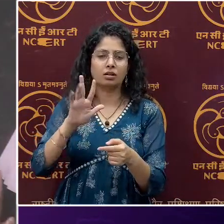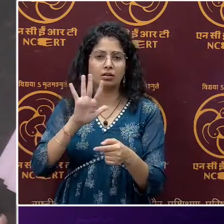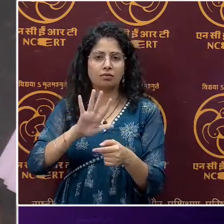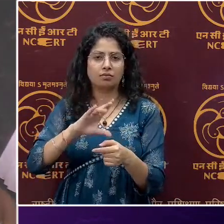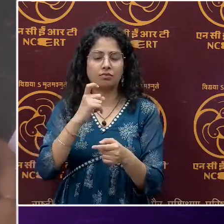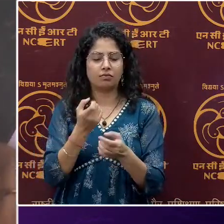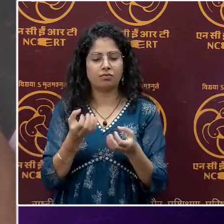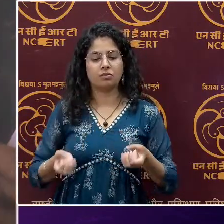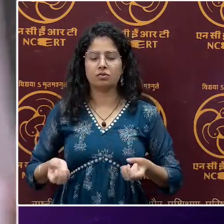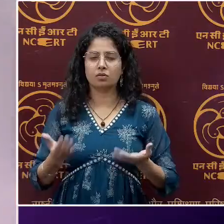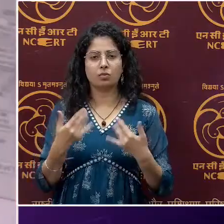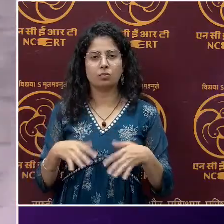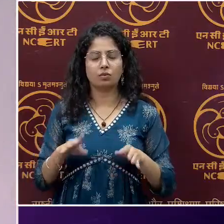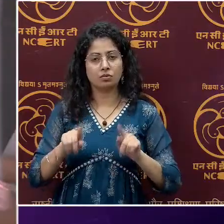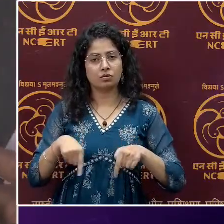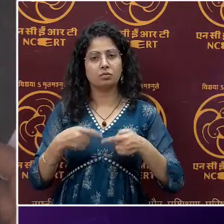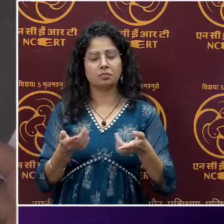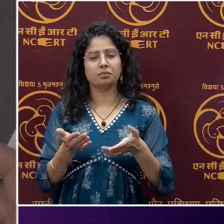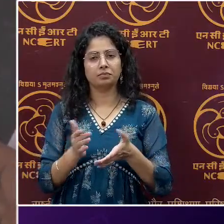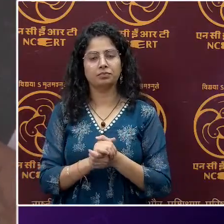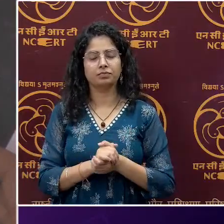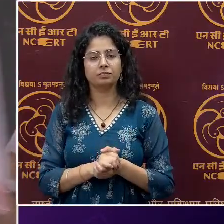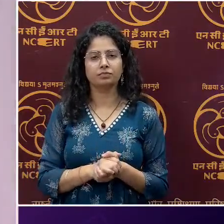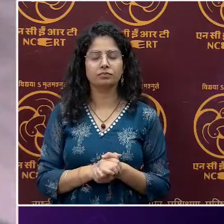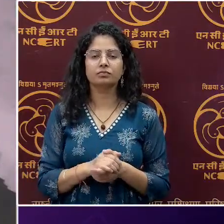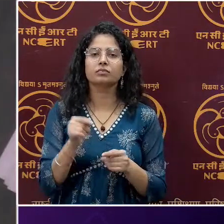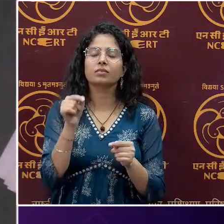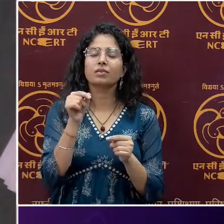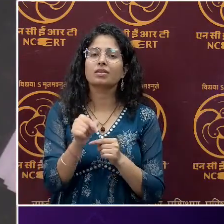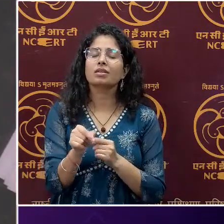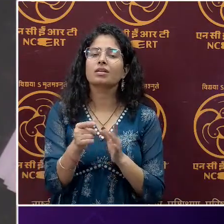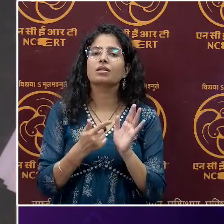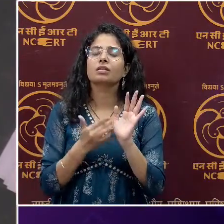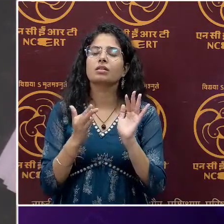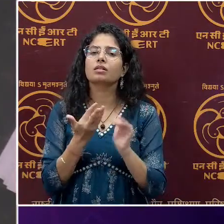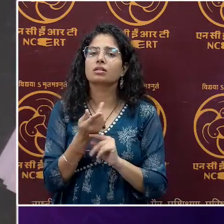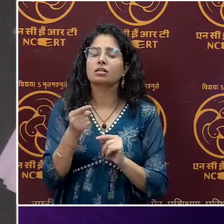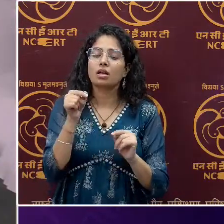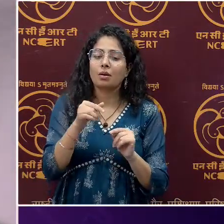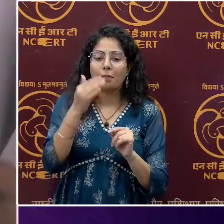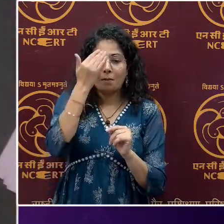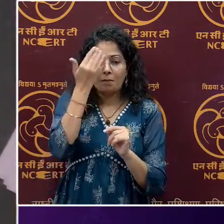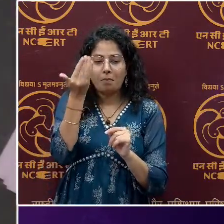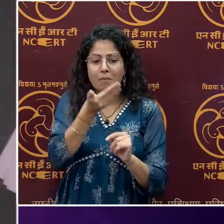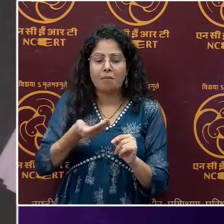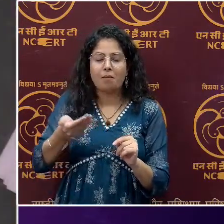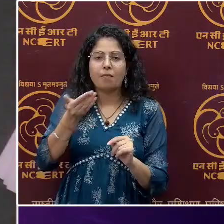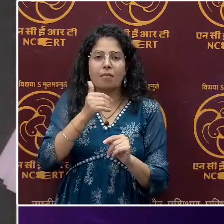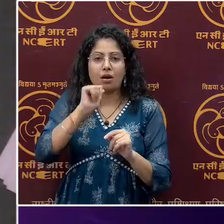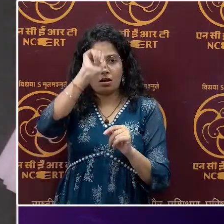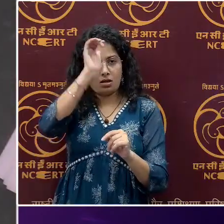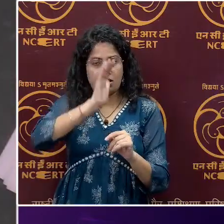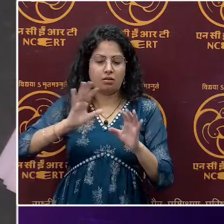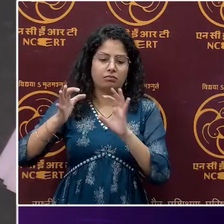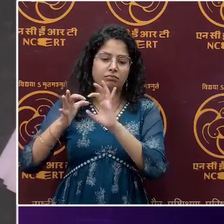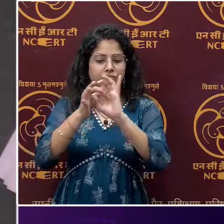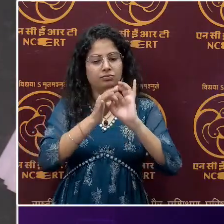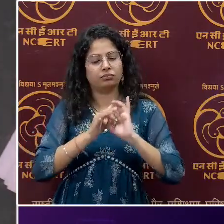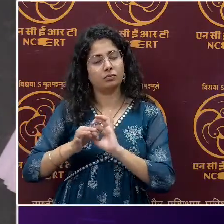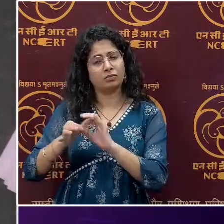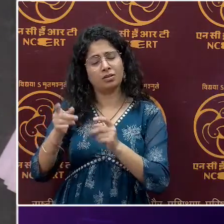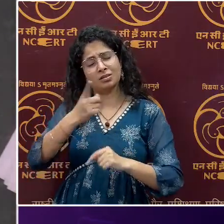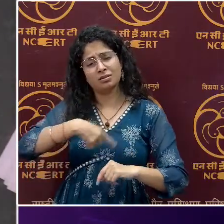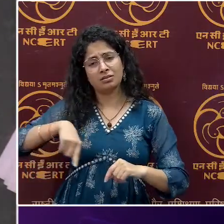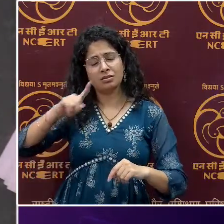revolt started. And that is the sign where we got to know that India is now united, and